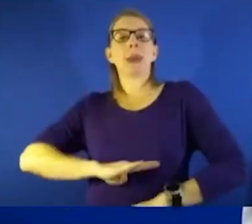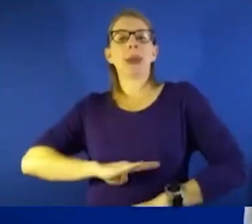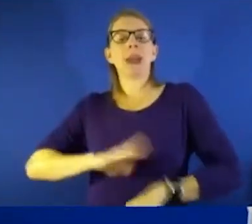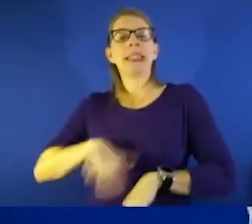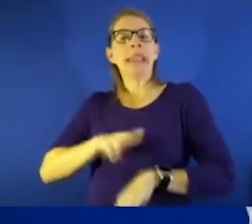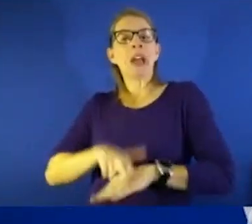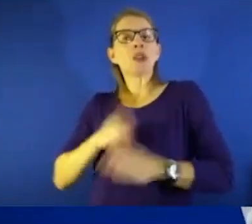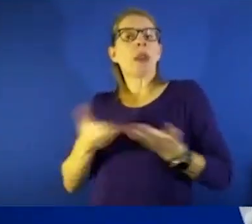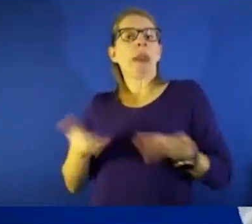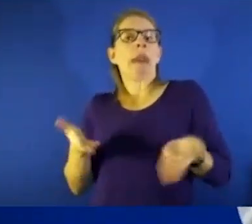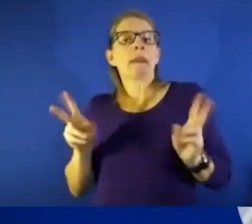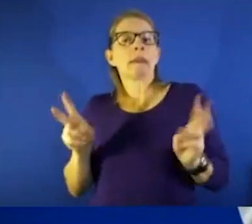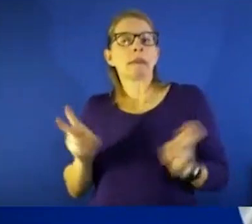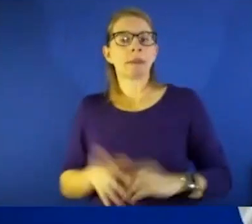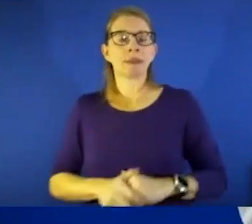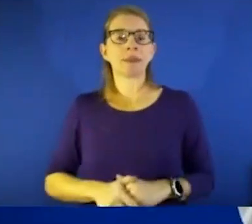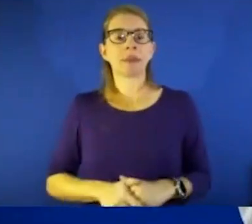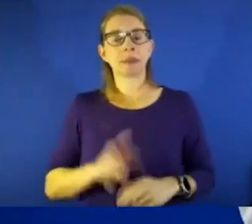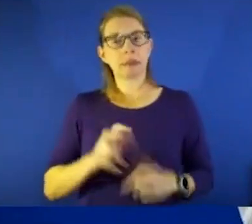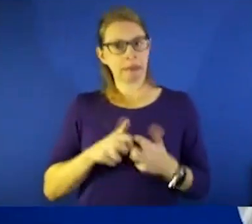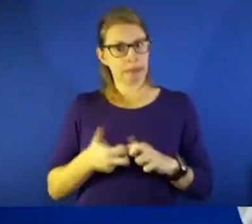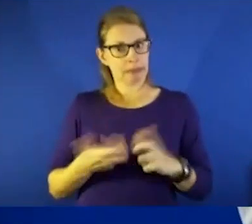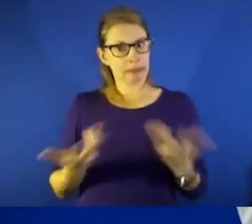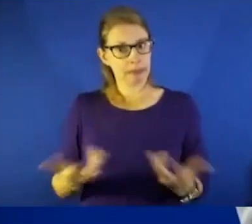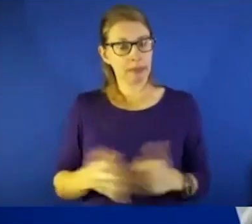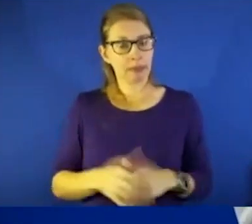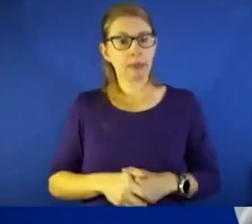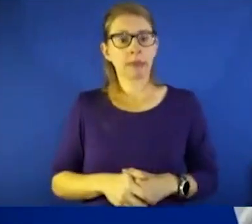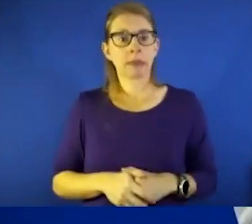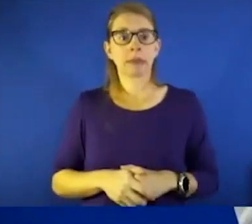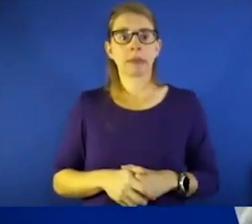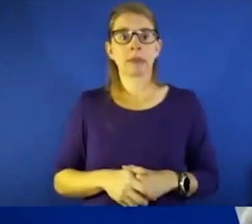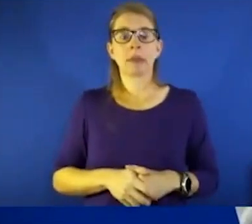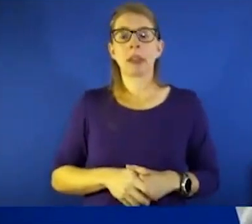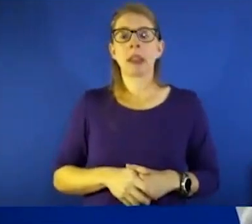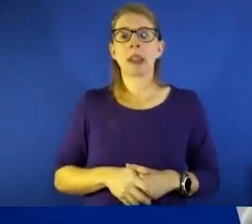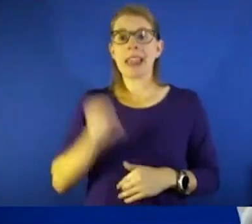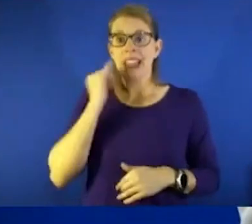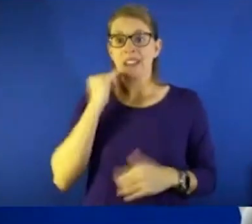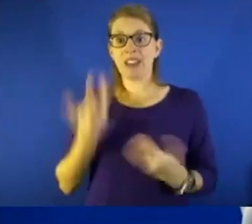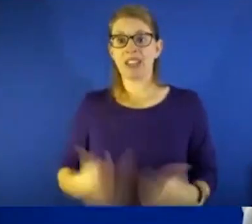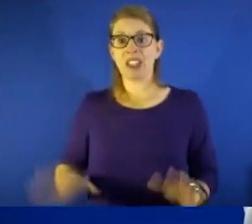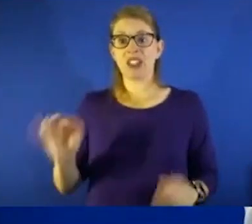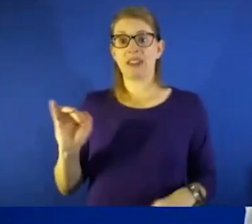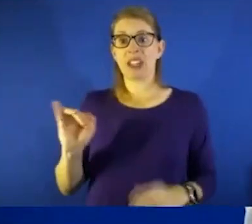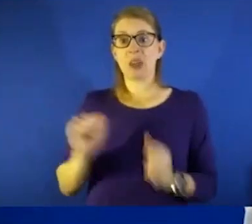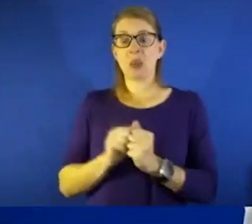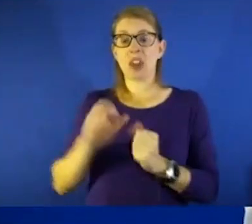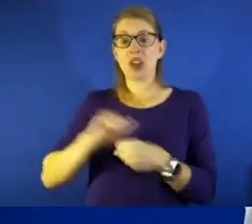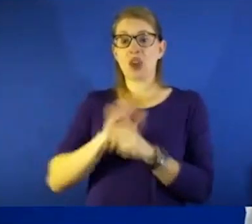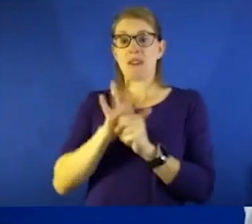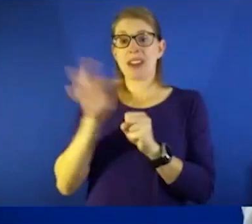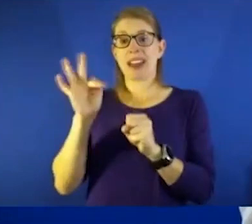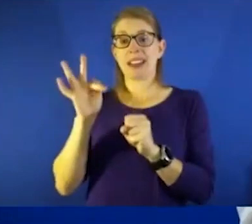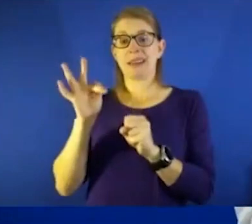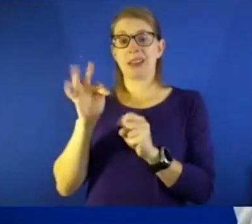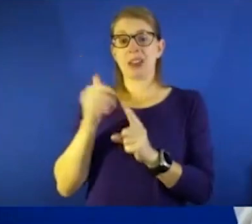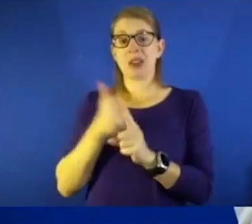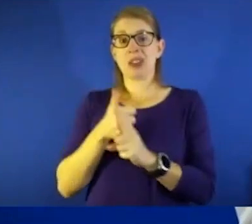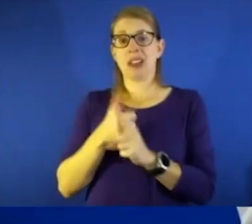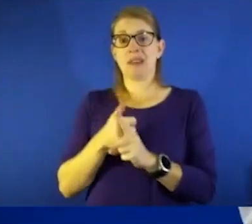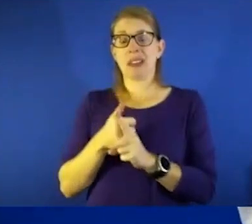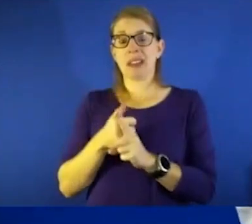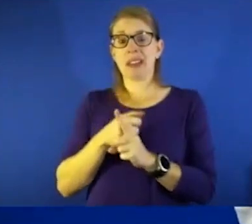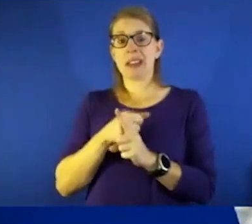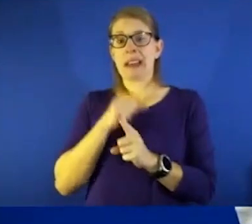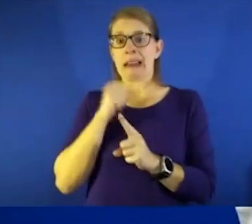so, well, here's the problem. And if you've been infected with COVID-19, you're less likely to get infected again. But